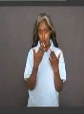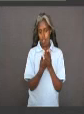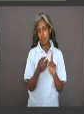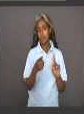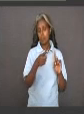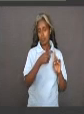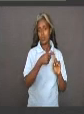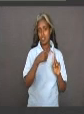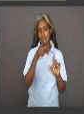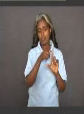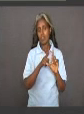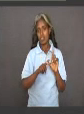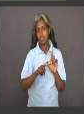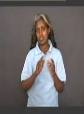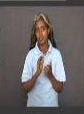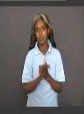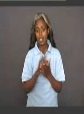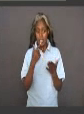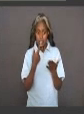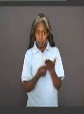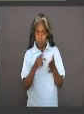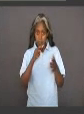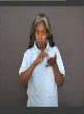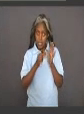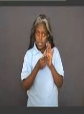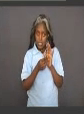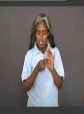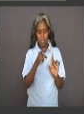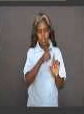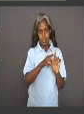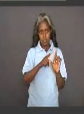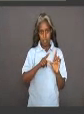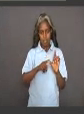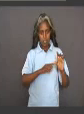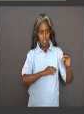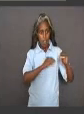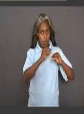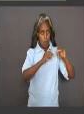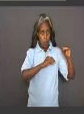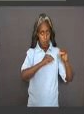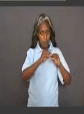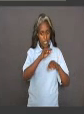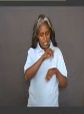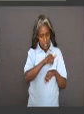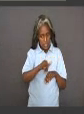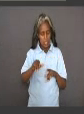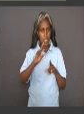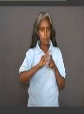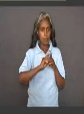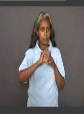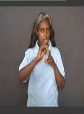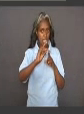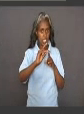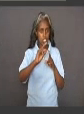positive angles. That means the angles are moving in the same direction,